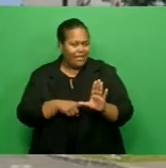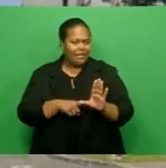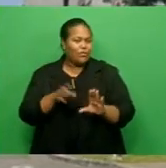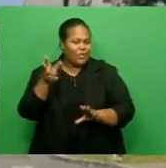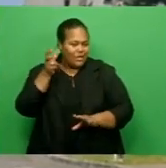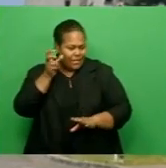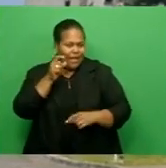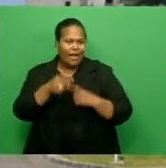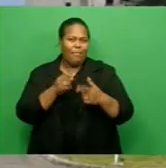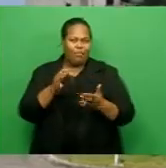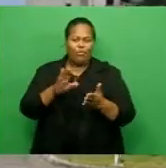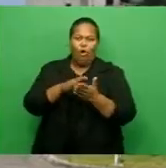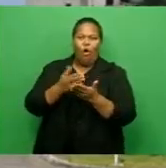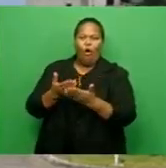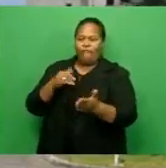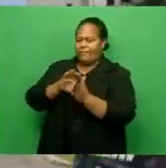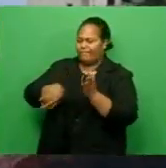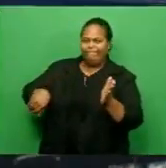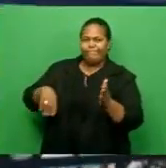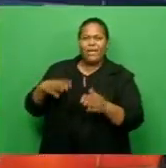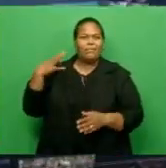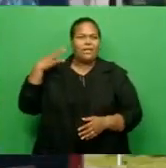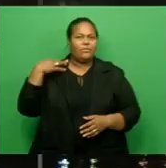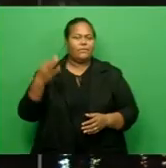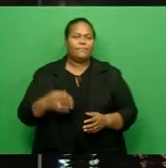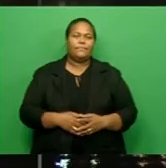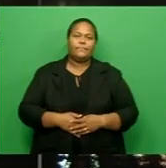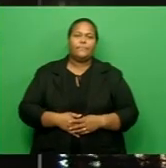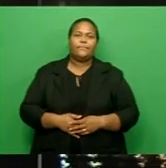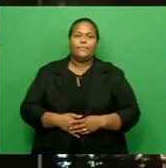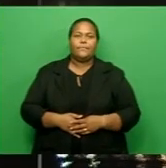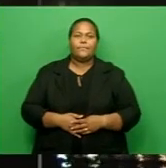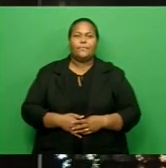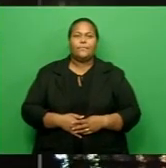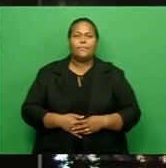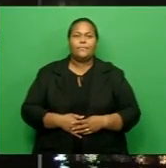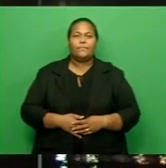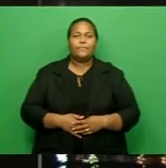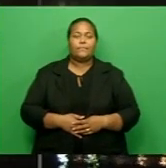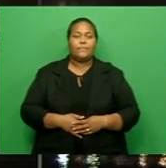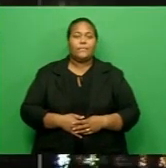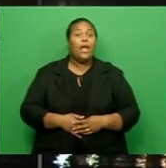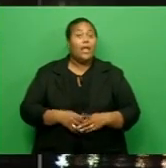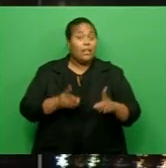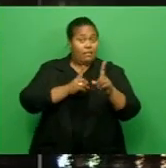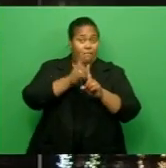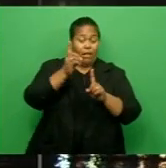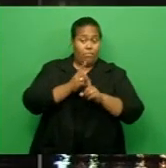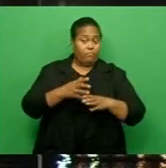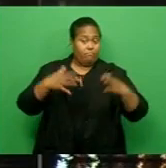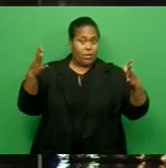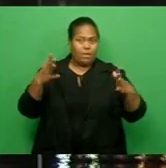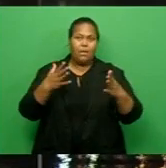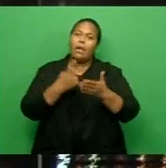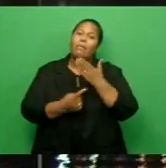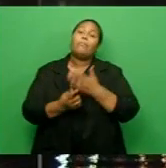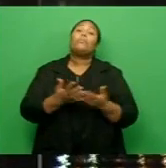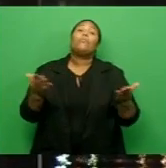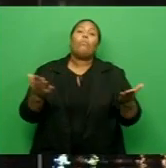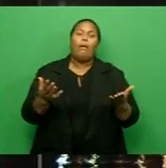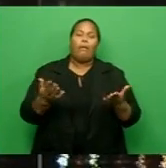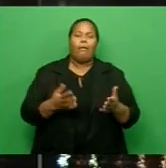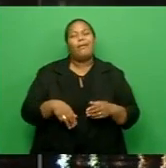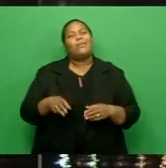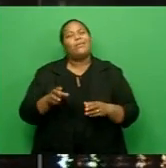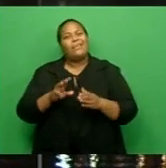application. Pranita Prakash, FBC News. Major development will be happening in Number Wallumbor soon as part of the